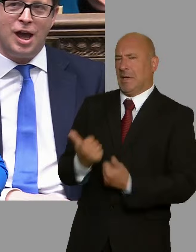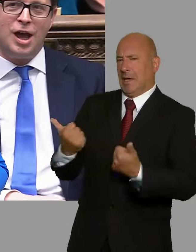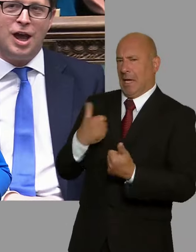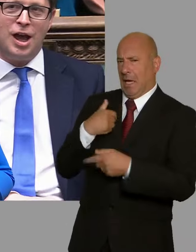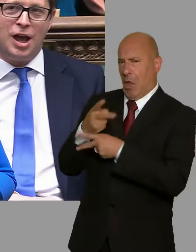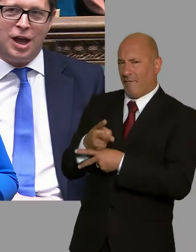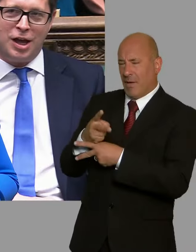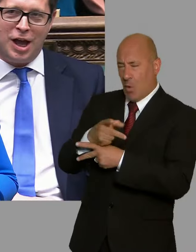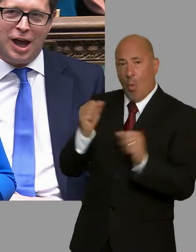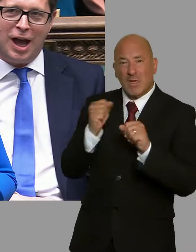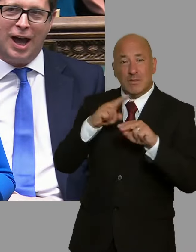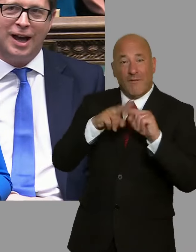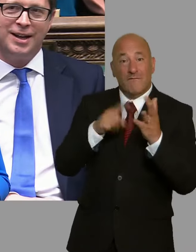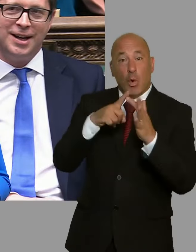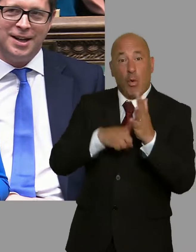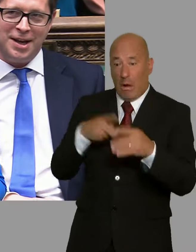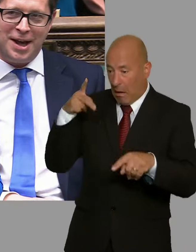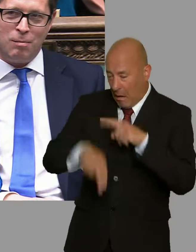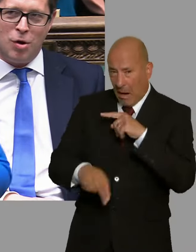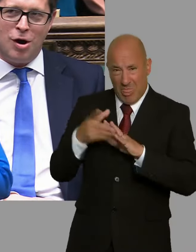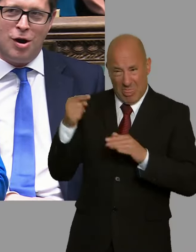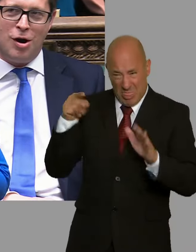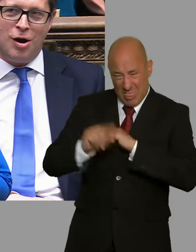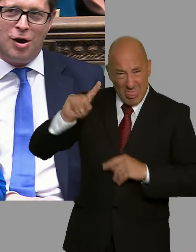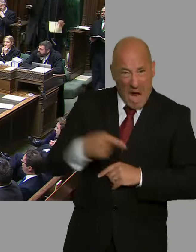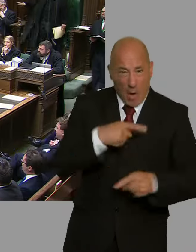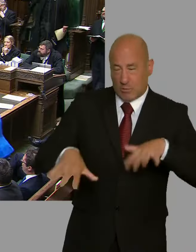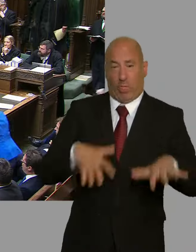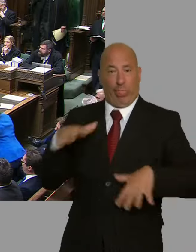laughing. They're laughing. They're laughing.